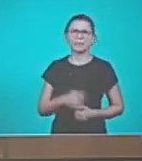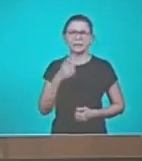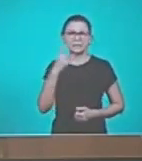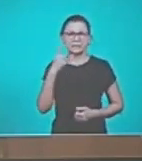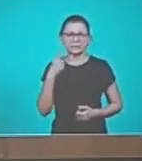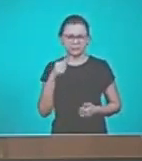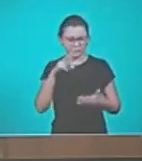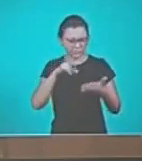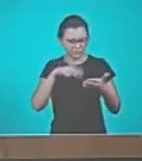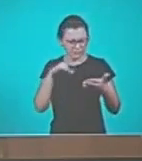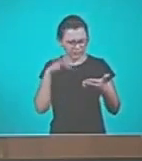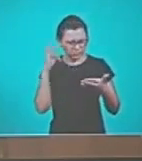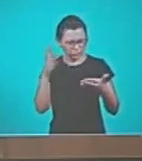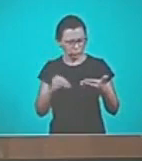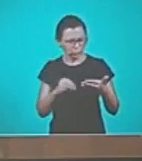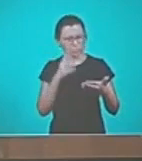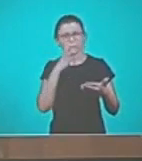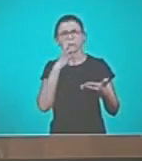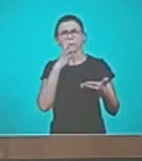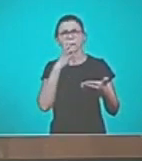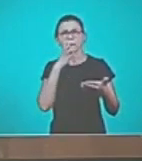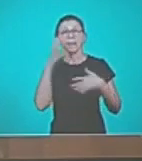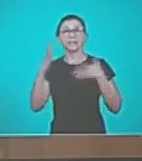It is interesting that I read all this.